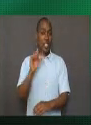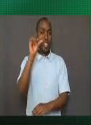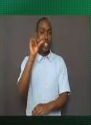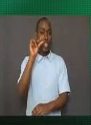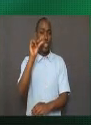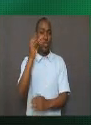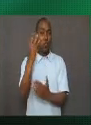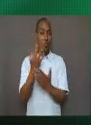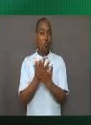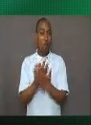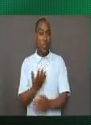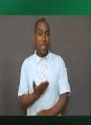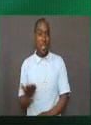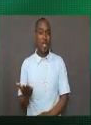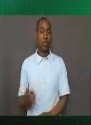of matter,